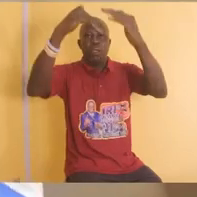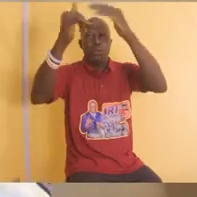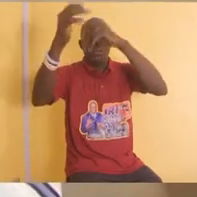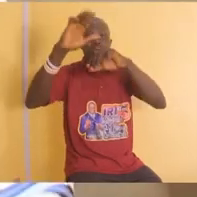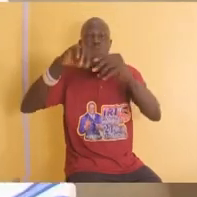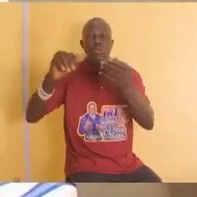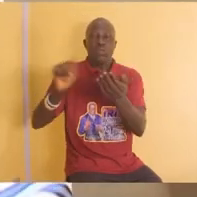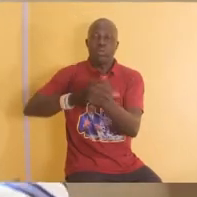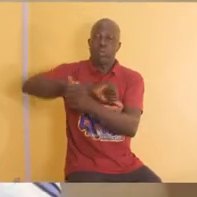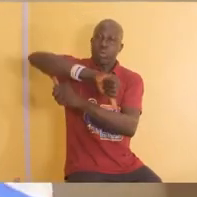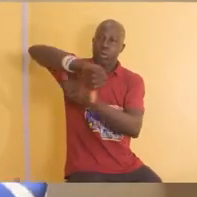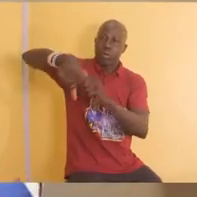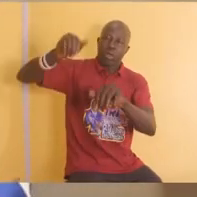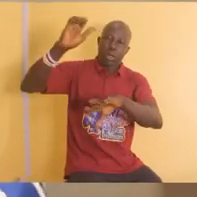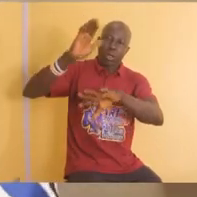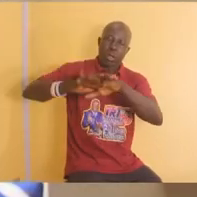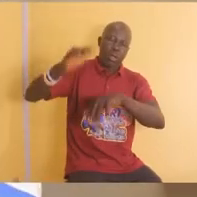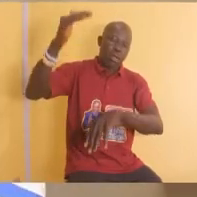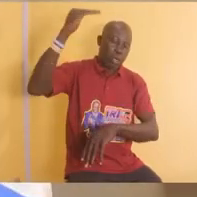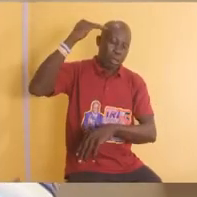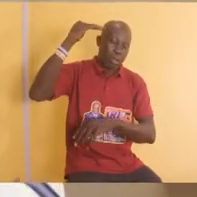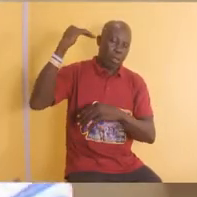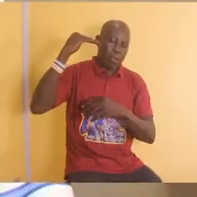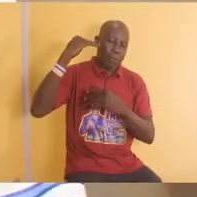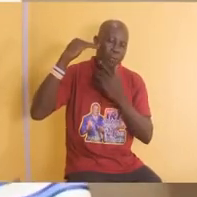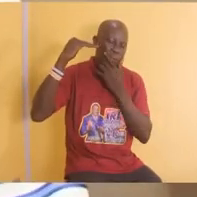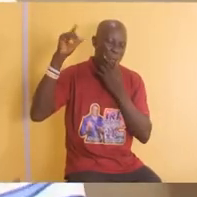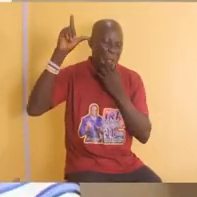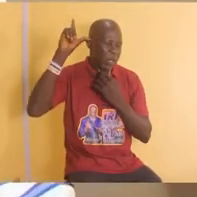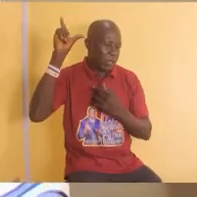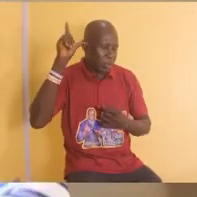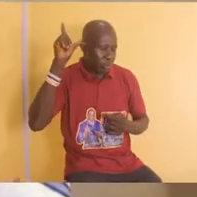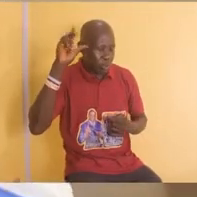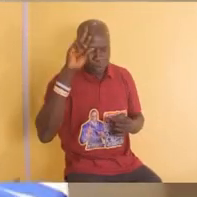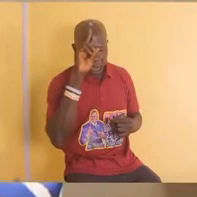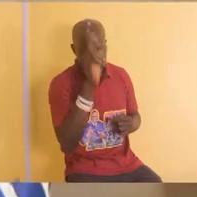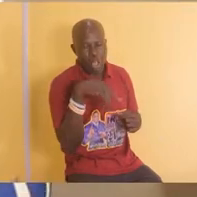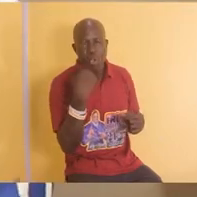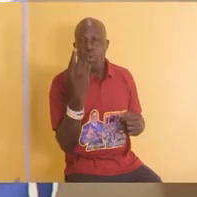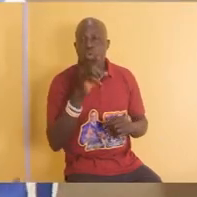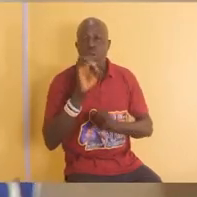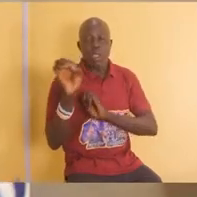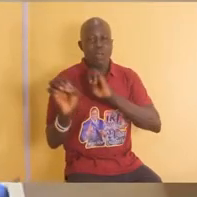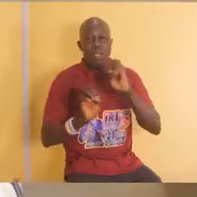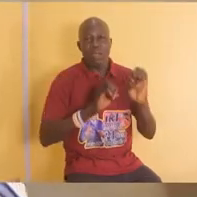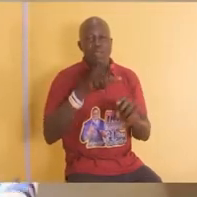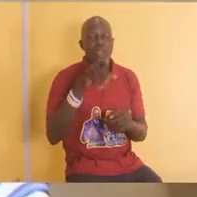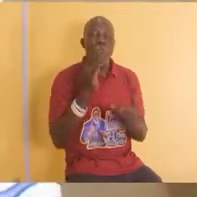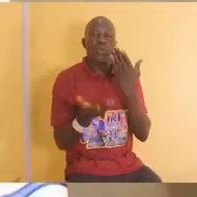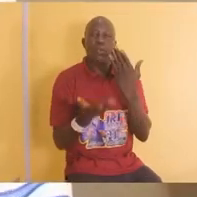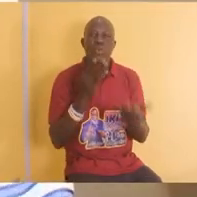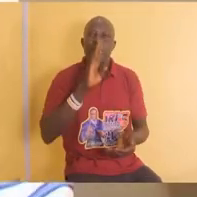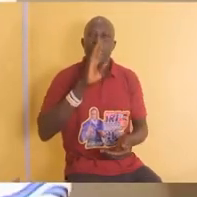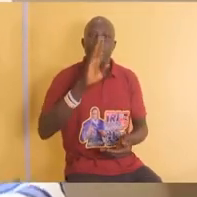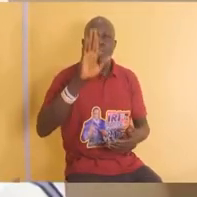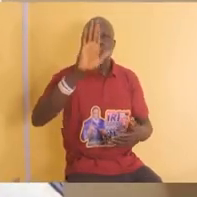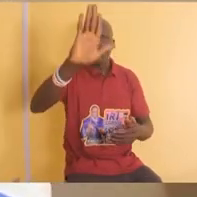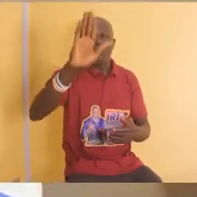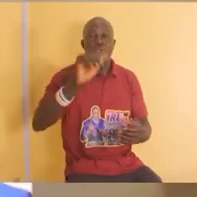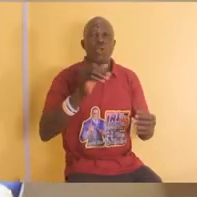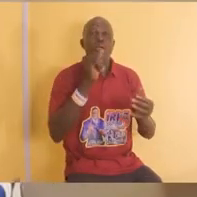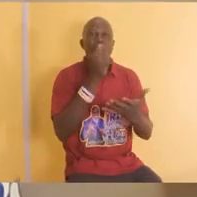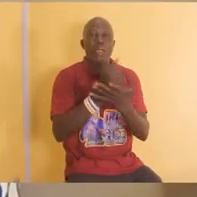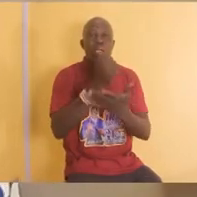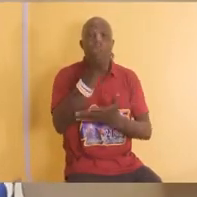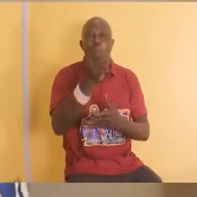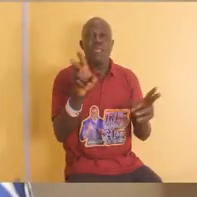Lati da ororo lemi ni ori. To anoint my head. Egba mi sir. Listen to me sir. Gbogbo bi o ba wa. Wherever you may be. Ami re se pataki. Your